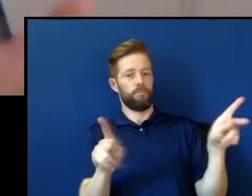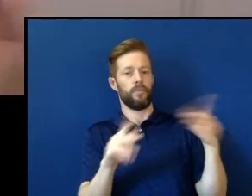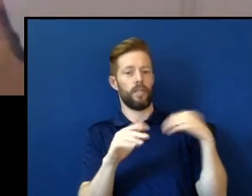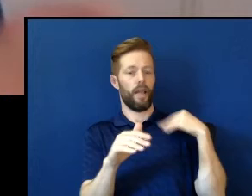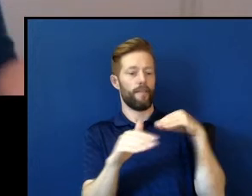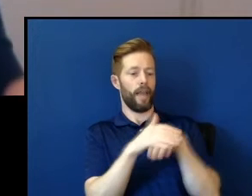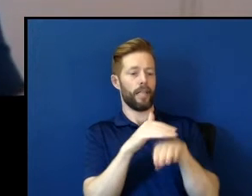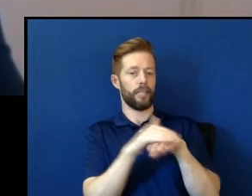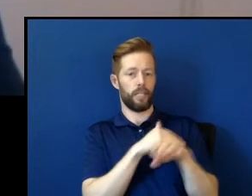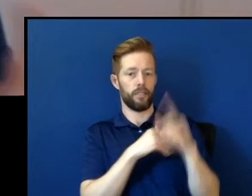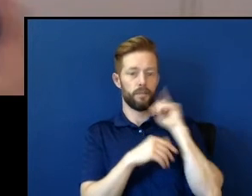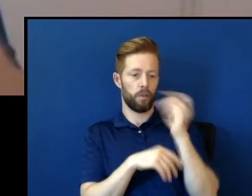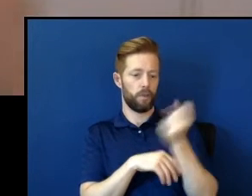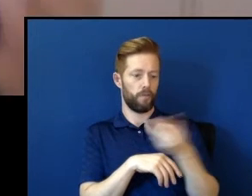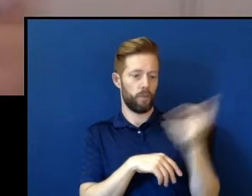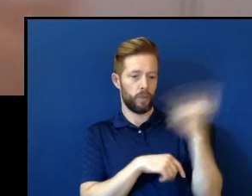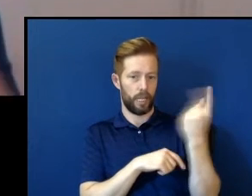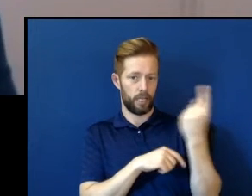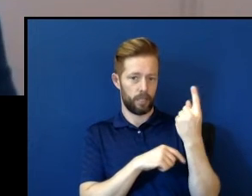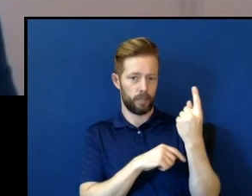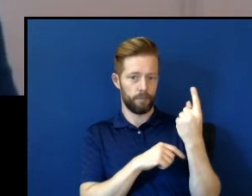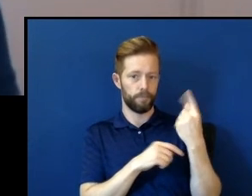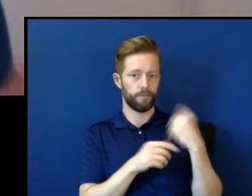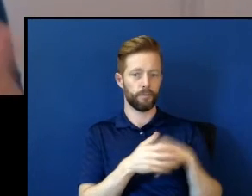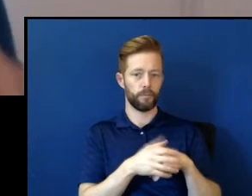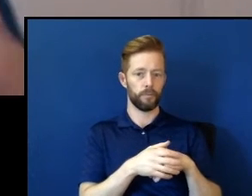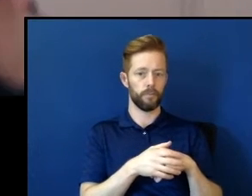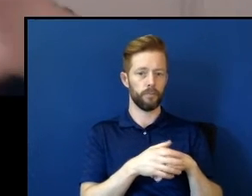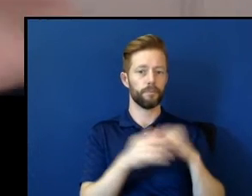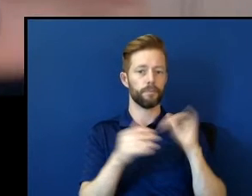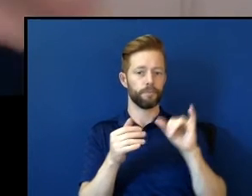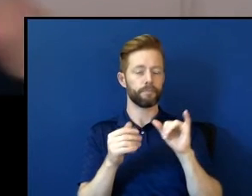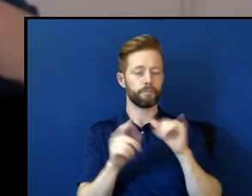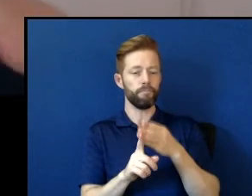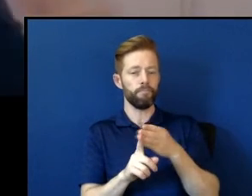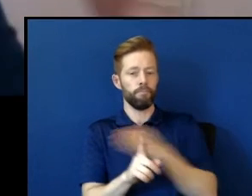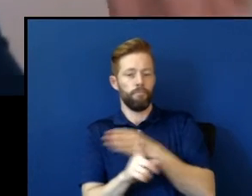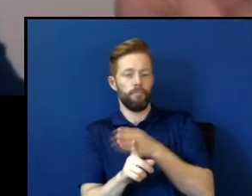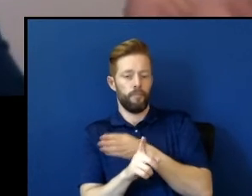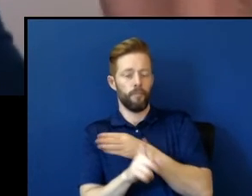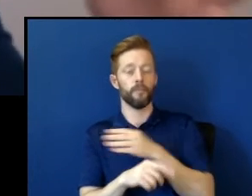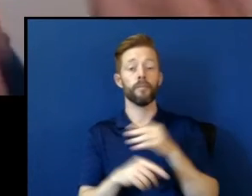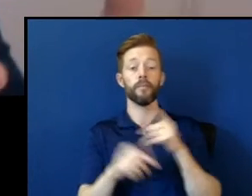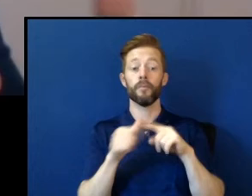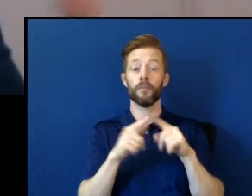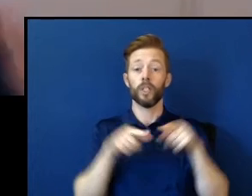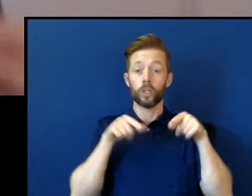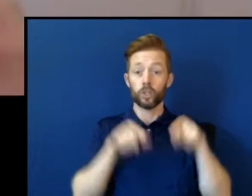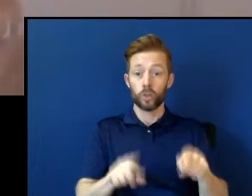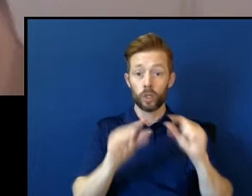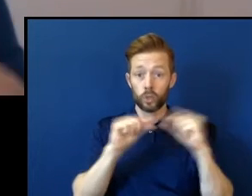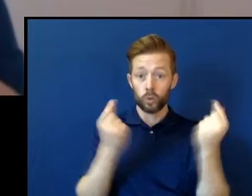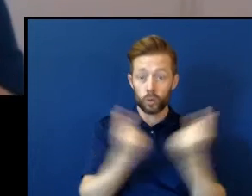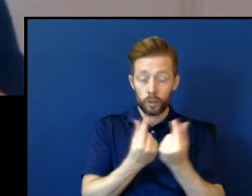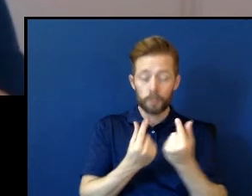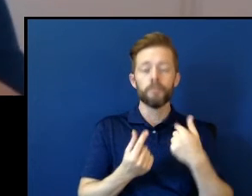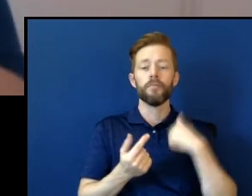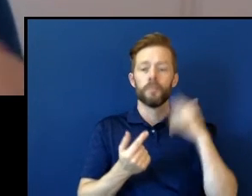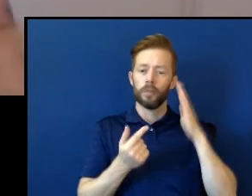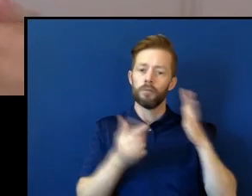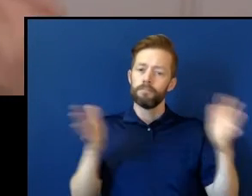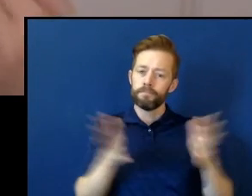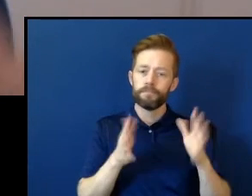just let them have access to that for a few days. So that's we do a lot of front loading that way. And then during the